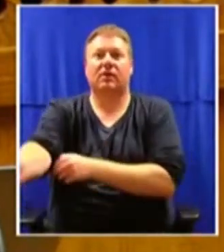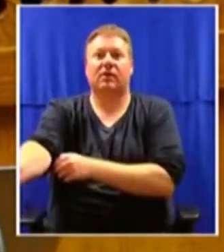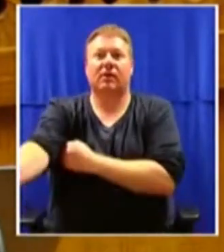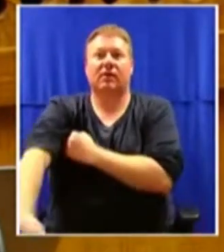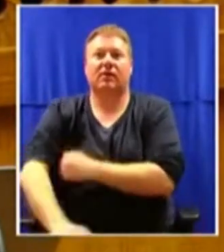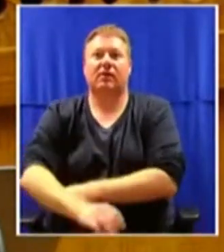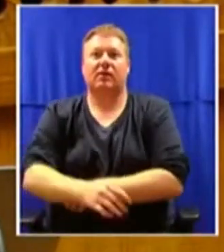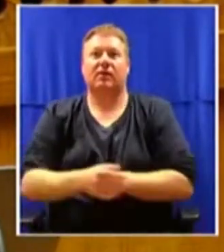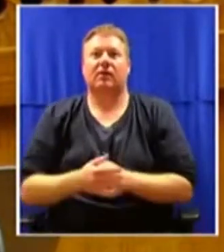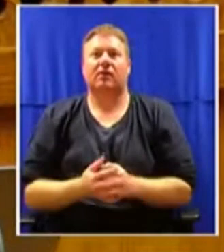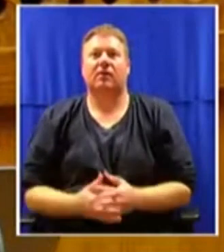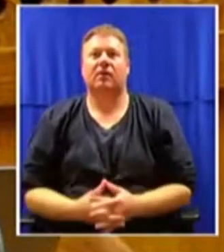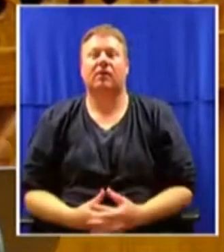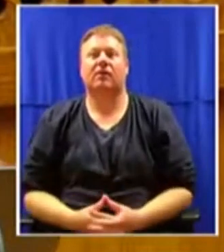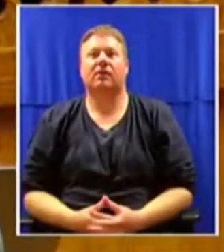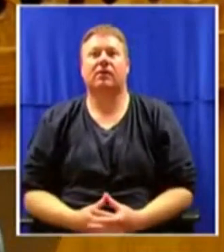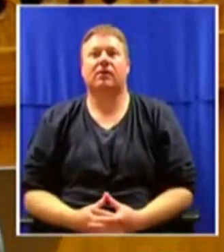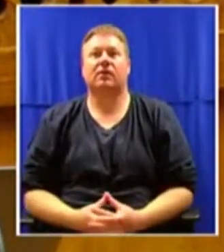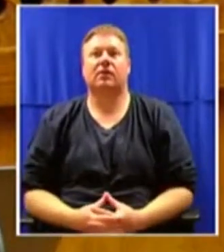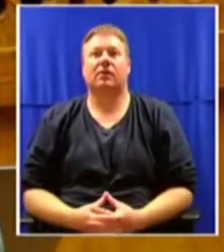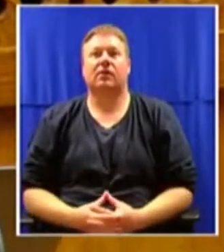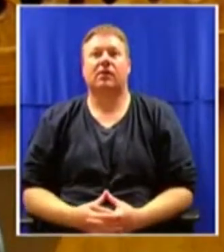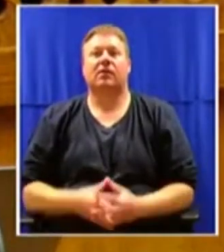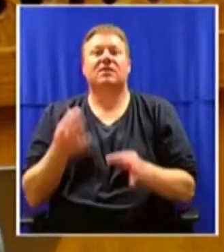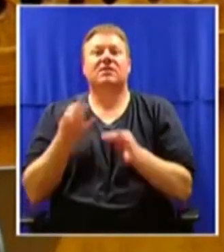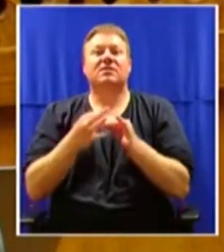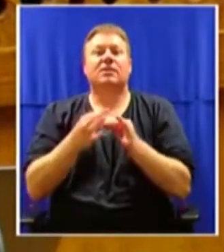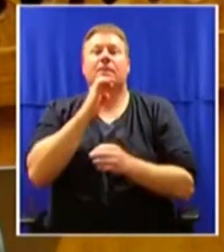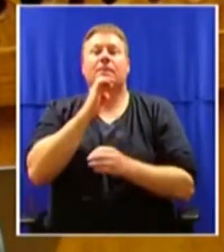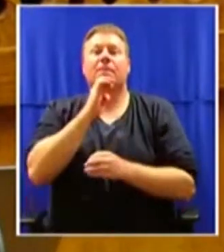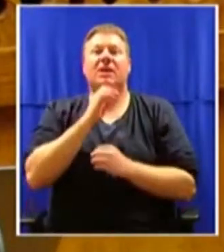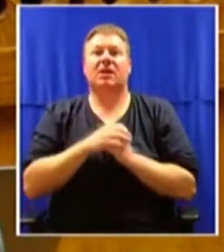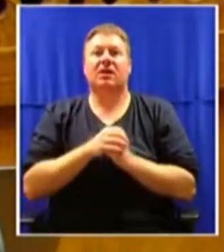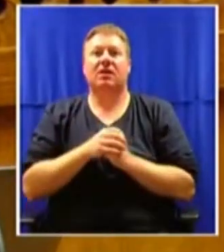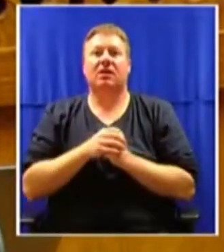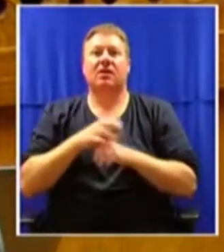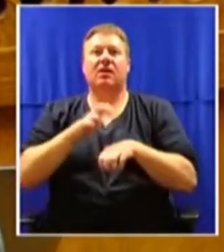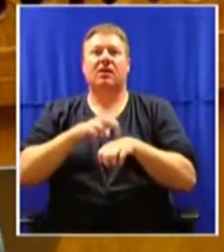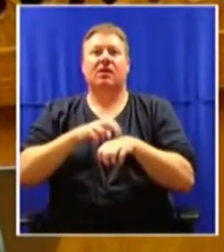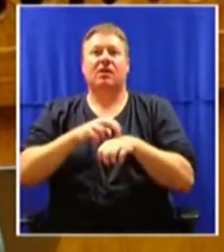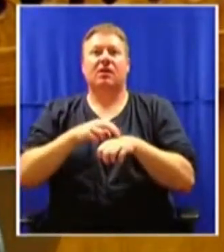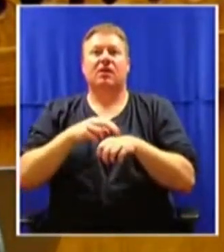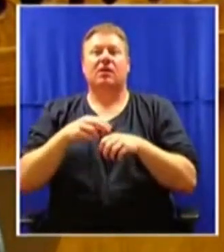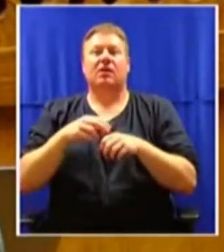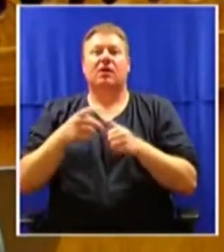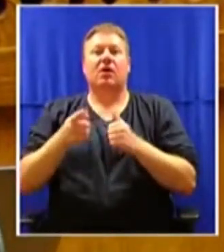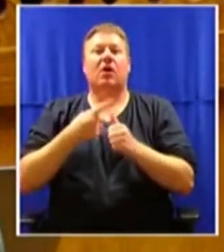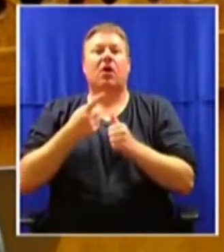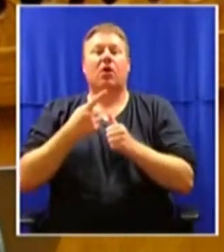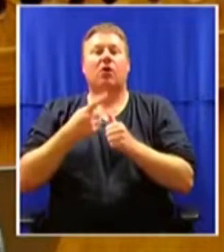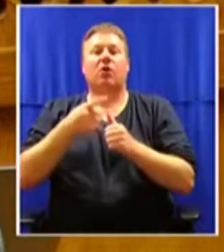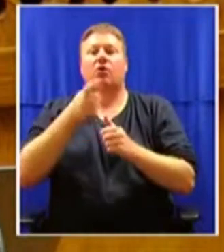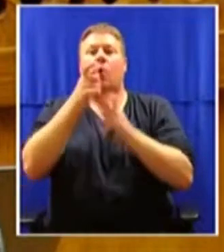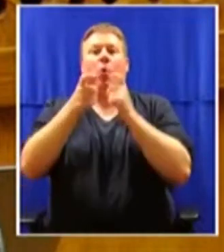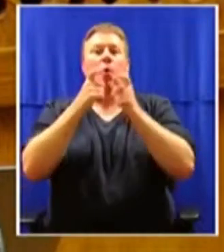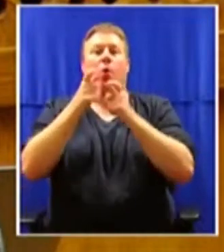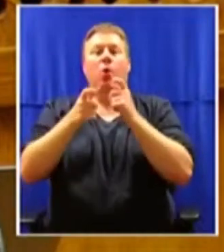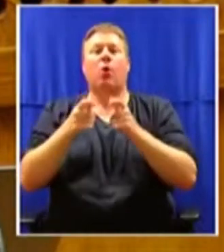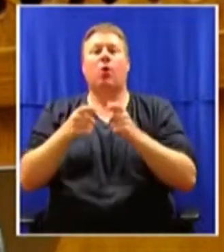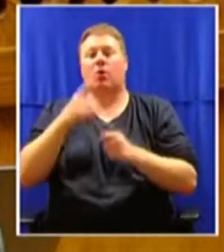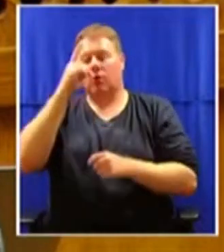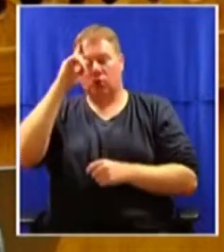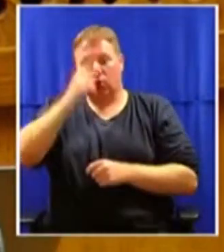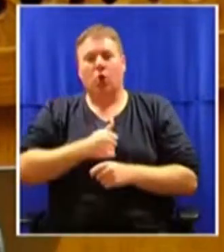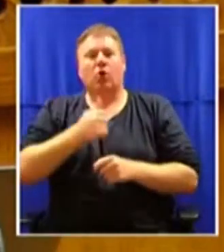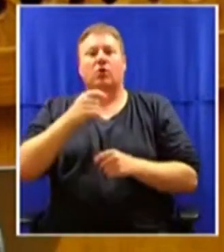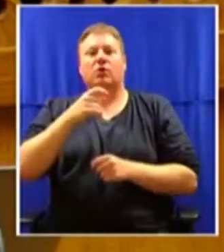lengozi. Simply meaning, we need to answer the clarion call of our daughters, our sisters, mothers, grandmothers, our women and all of